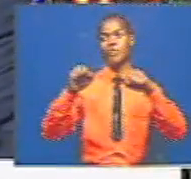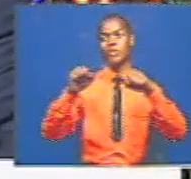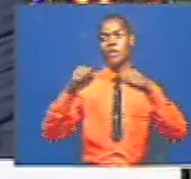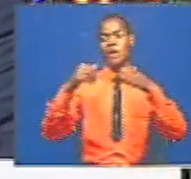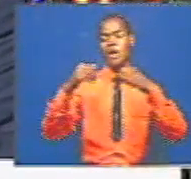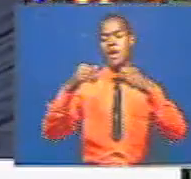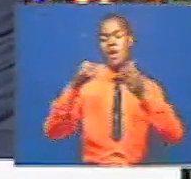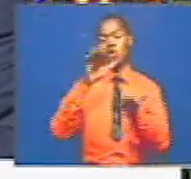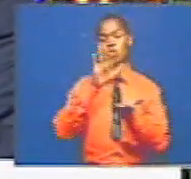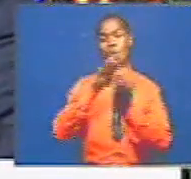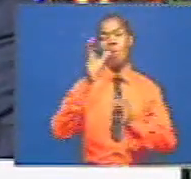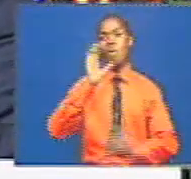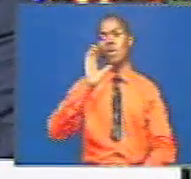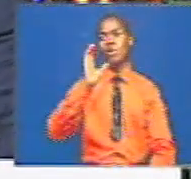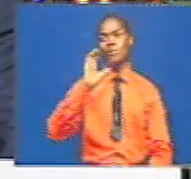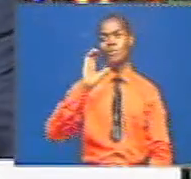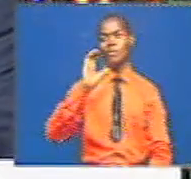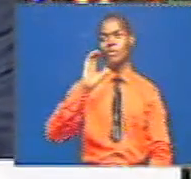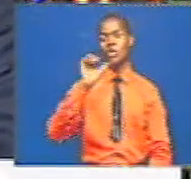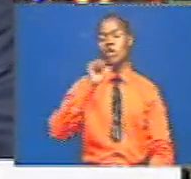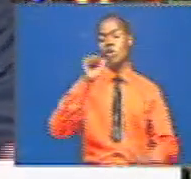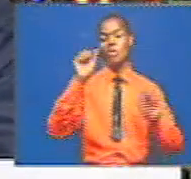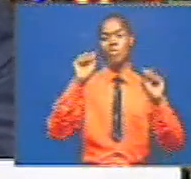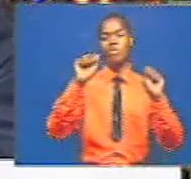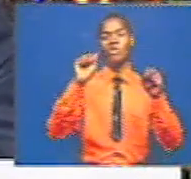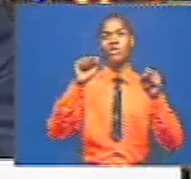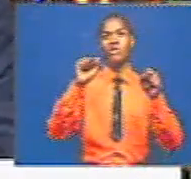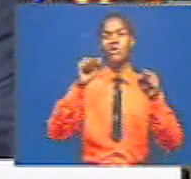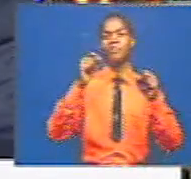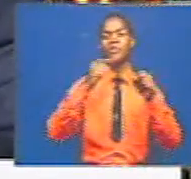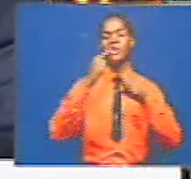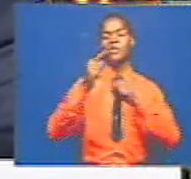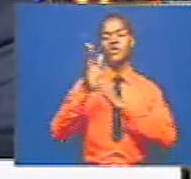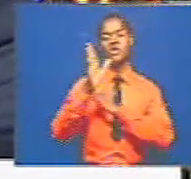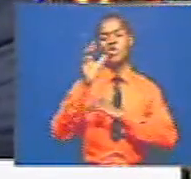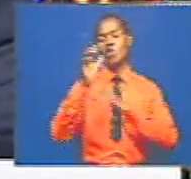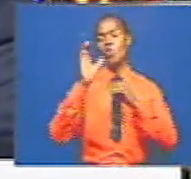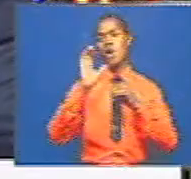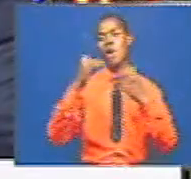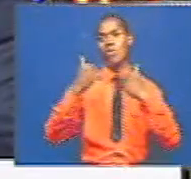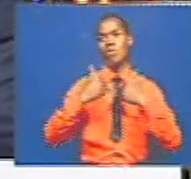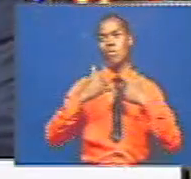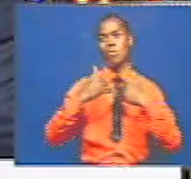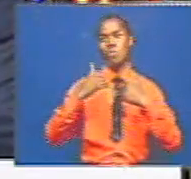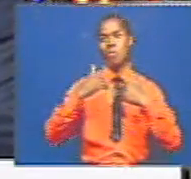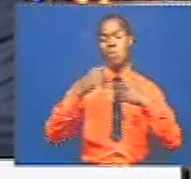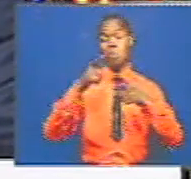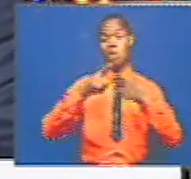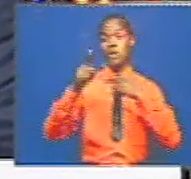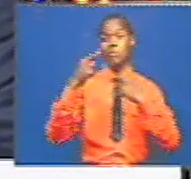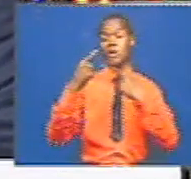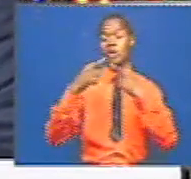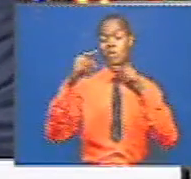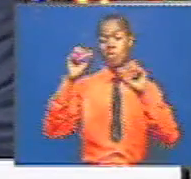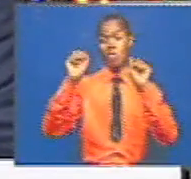harvest water. We cannot blame God and say that we don't get water. Mm-hmm. Frankly speaking, we do get